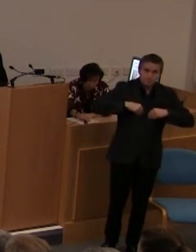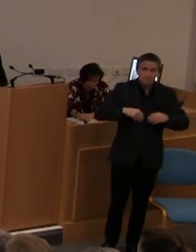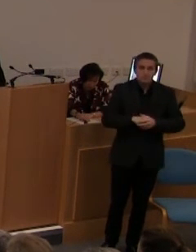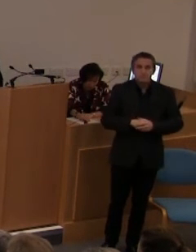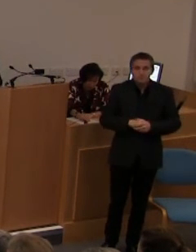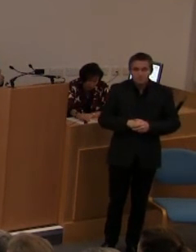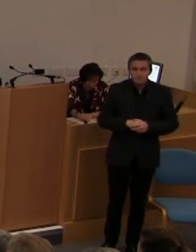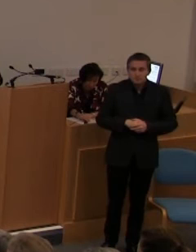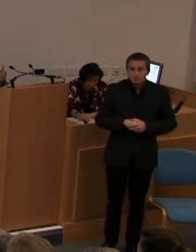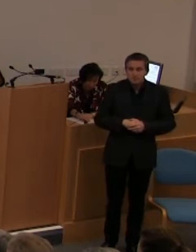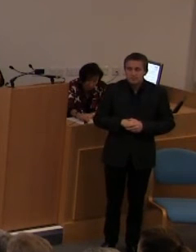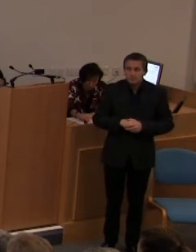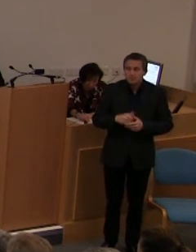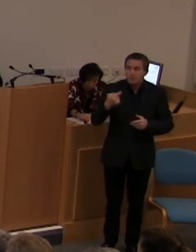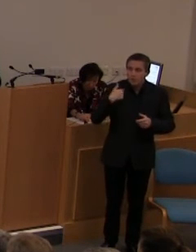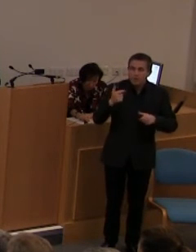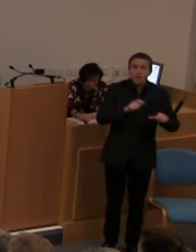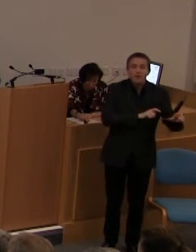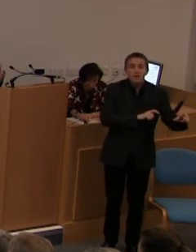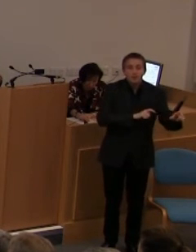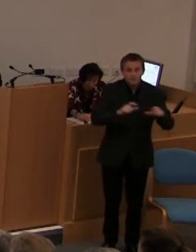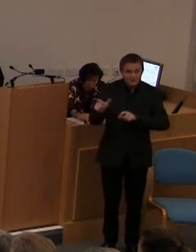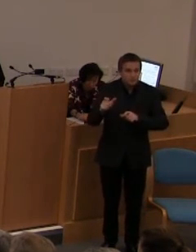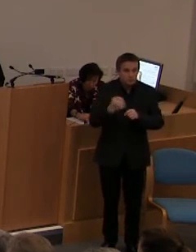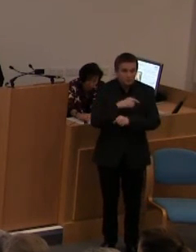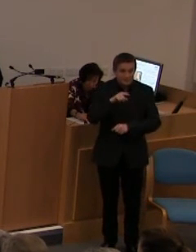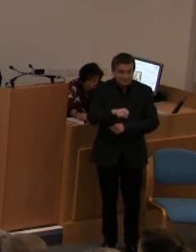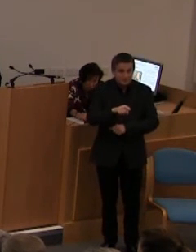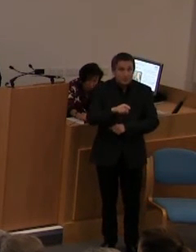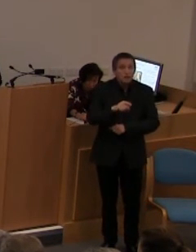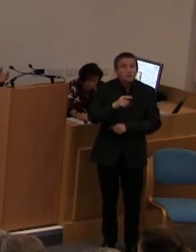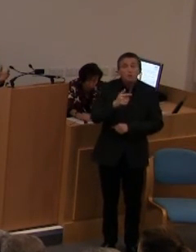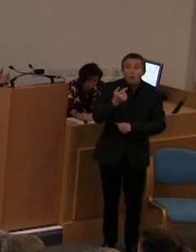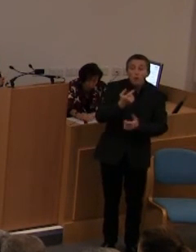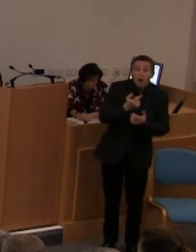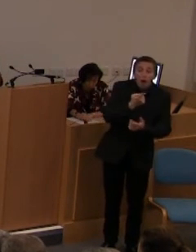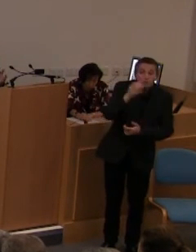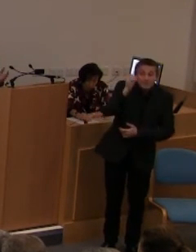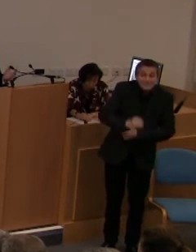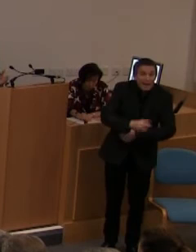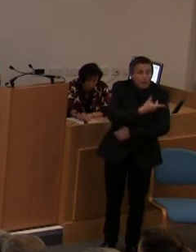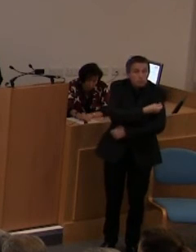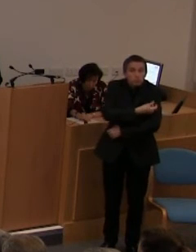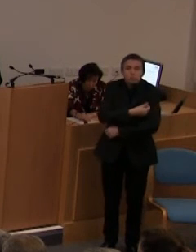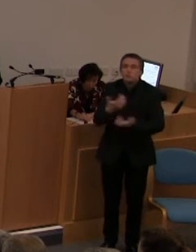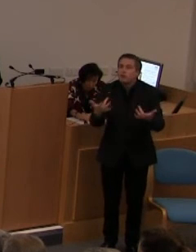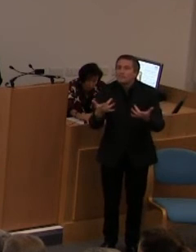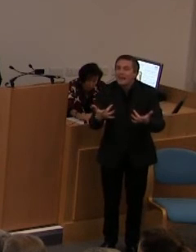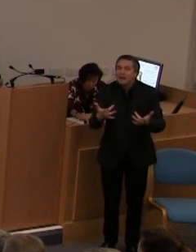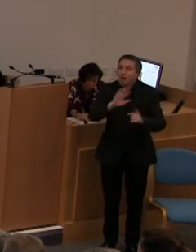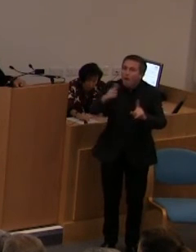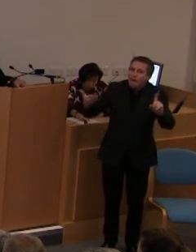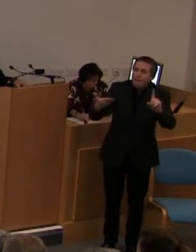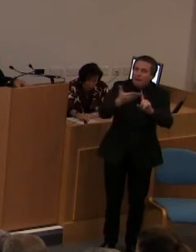place. And we'll continue to actually push that while our take-up rates are good. They're not 100%. Until we hit